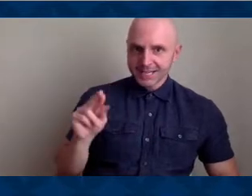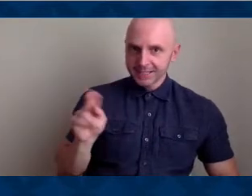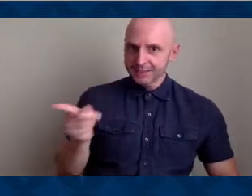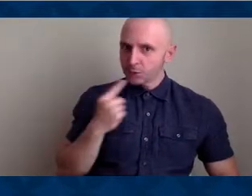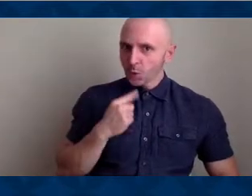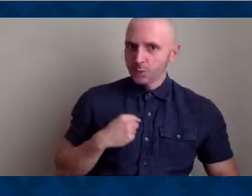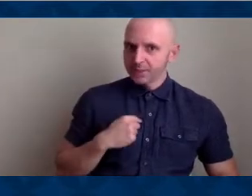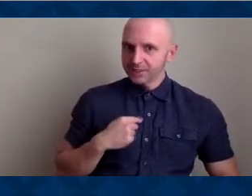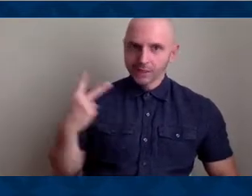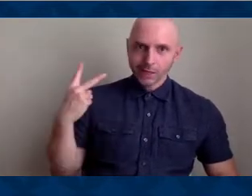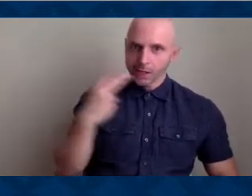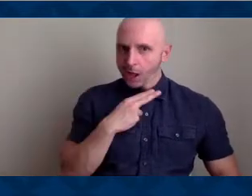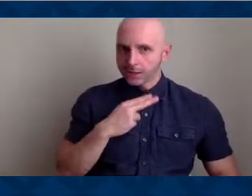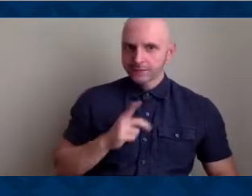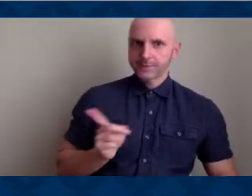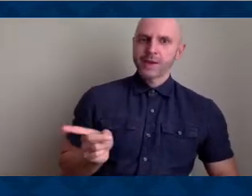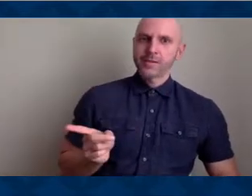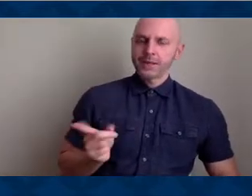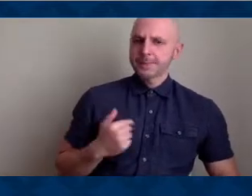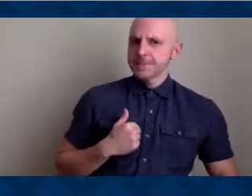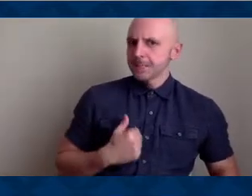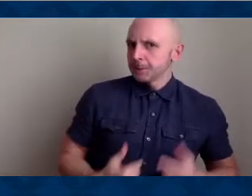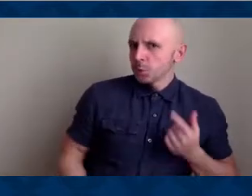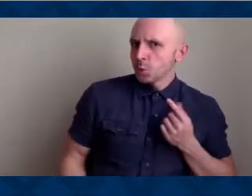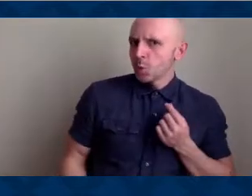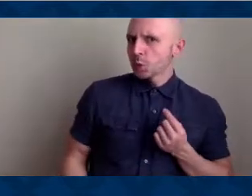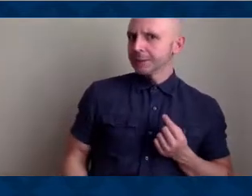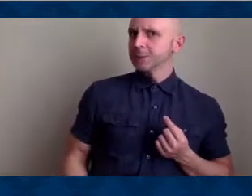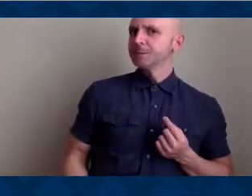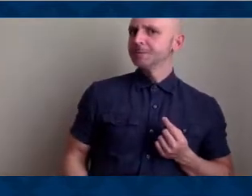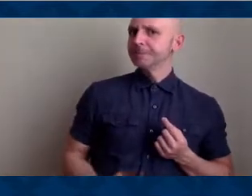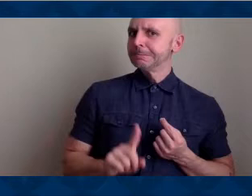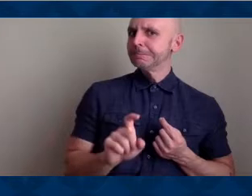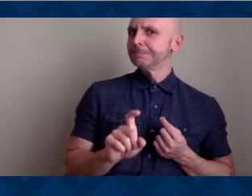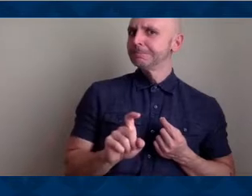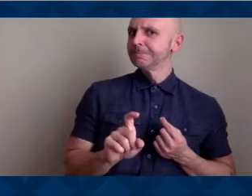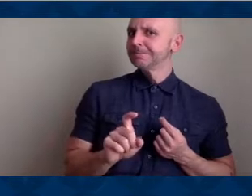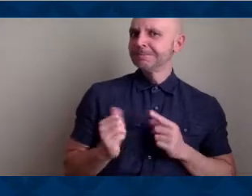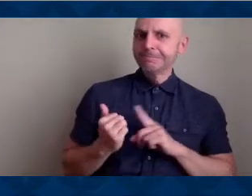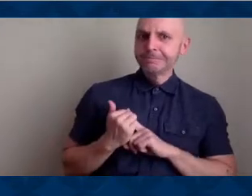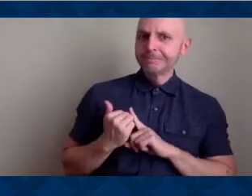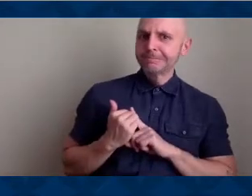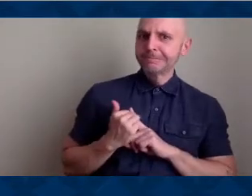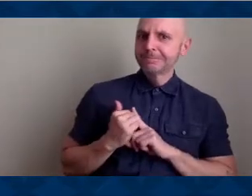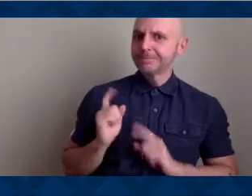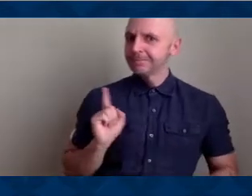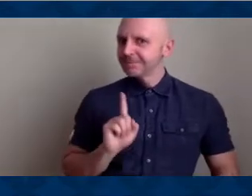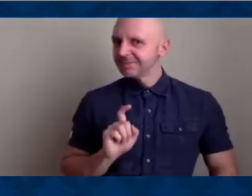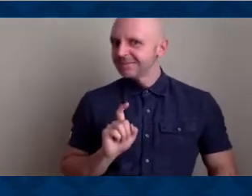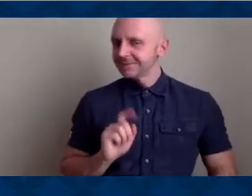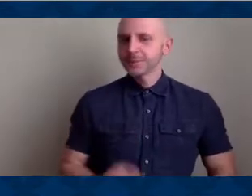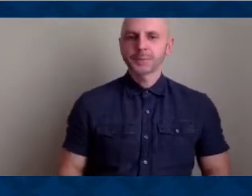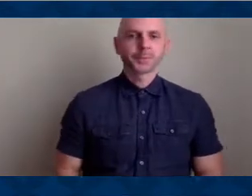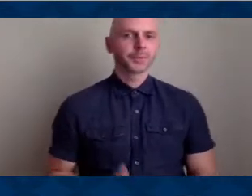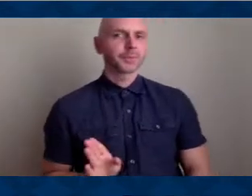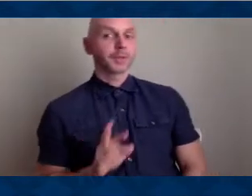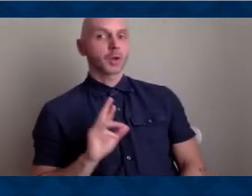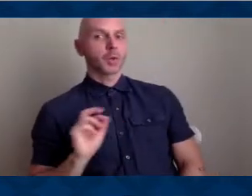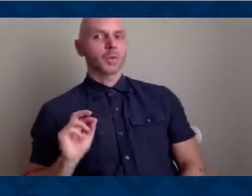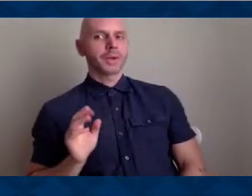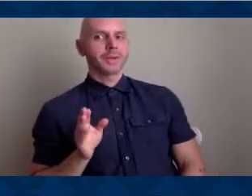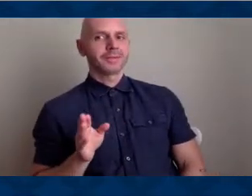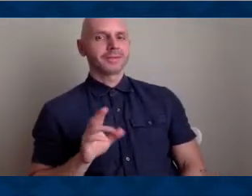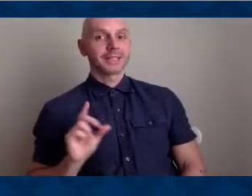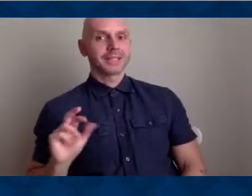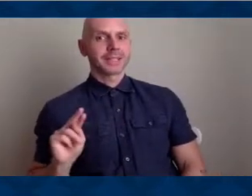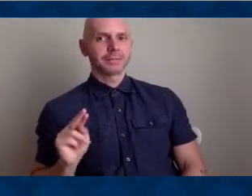Yeah, I think I would like to hear from other people, and I know that our alumni here this evening would